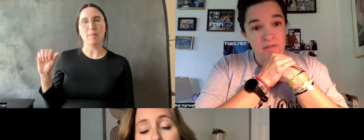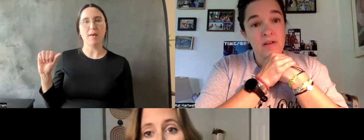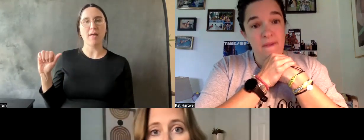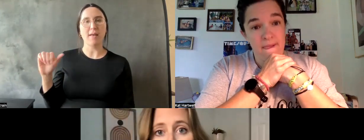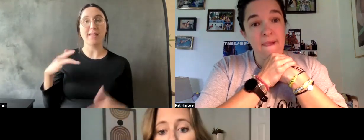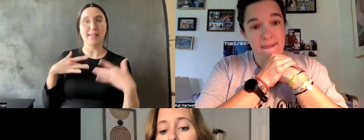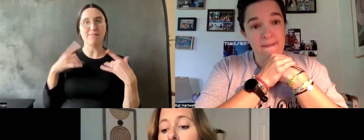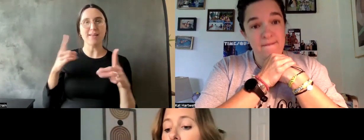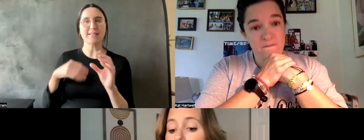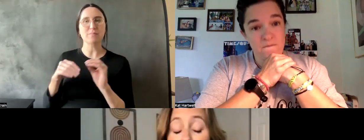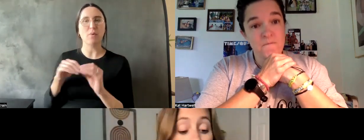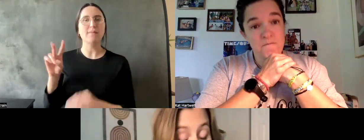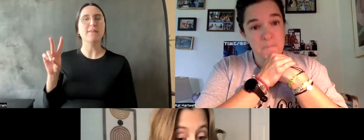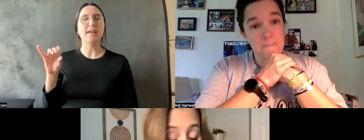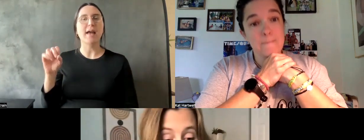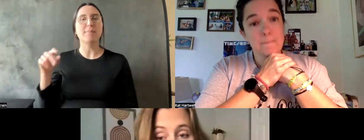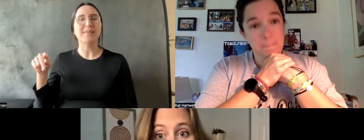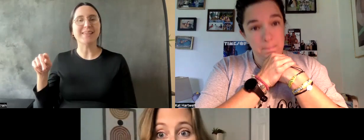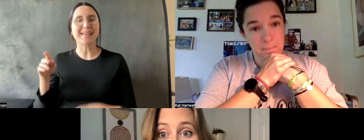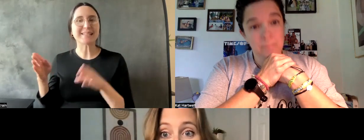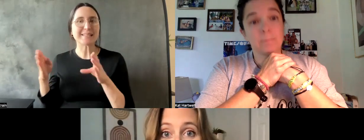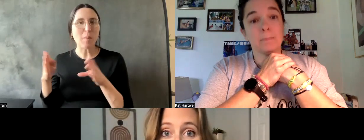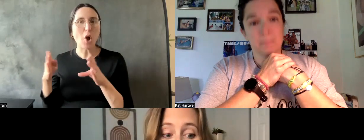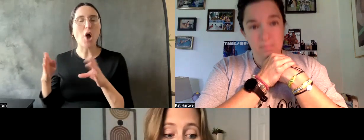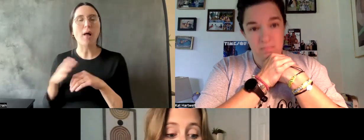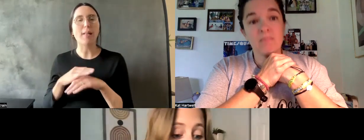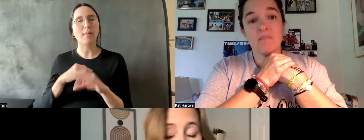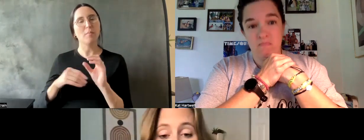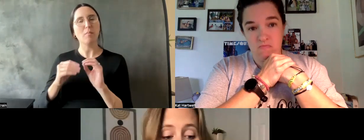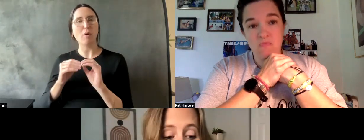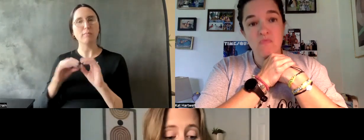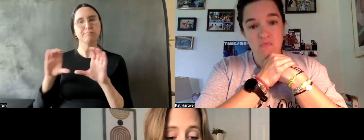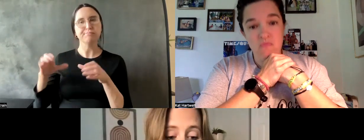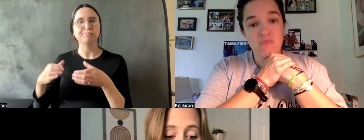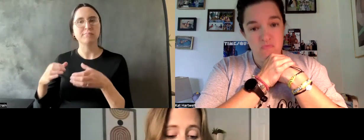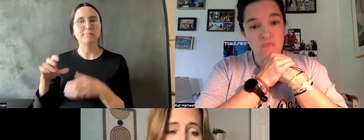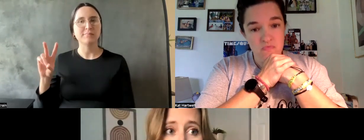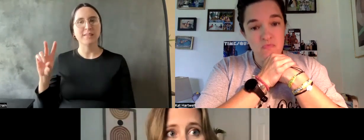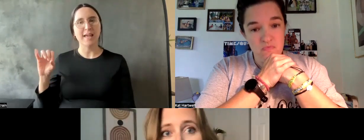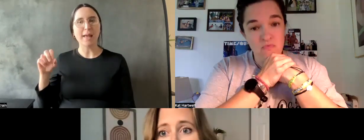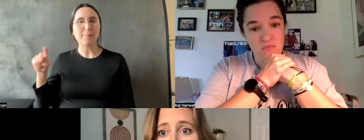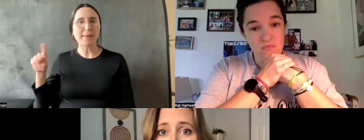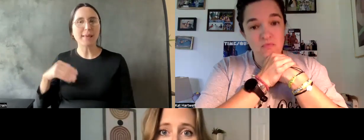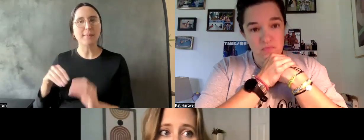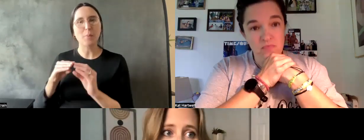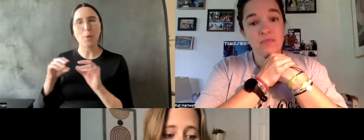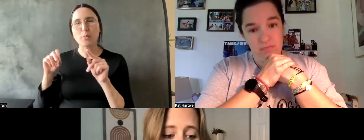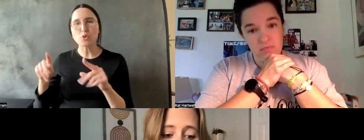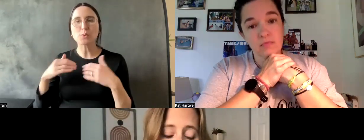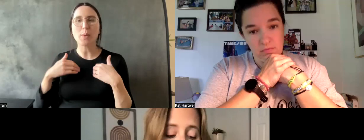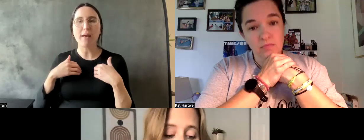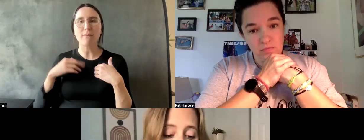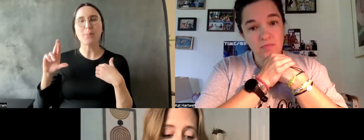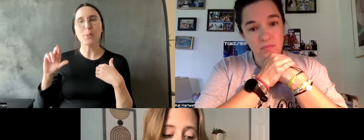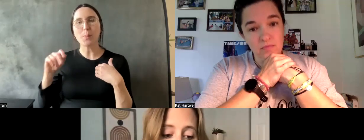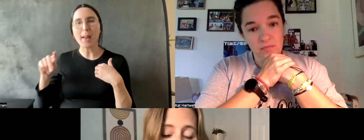very small. It's very VIP. There's the wrap party and like all that stuff